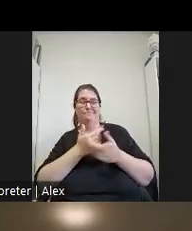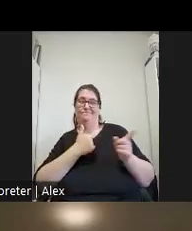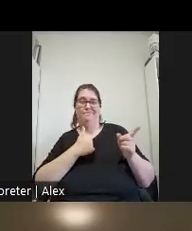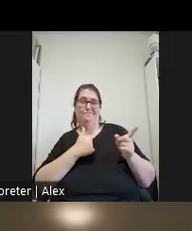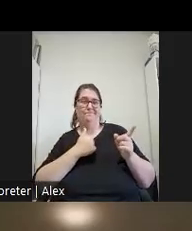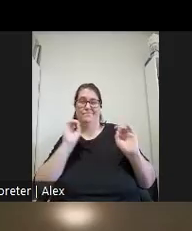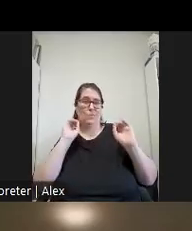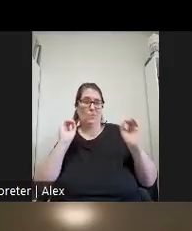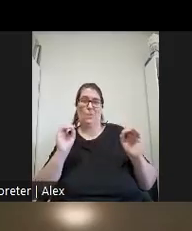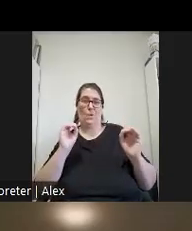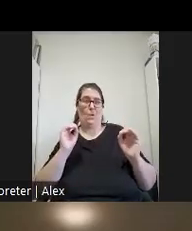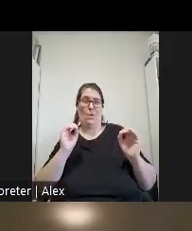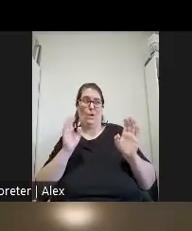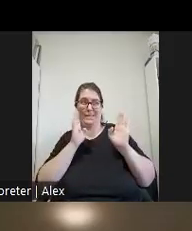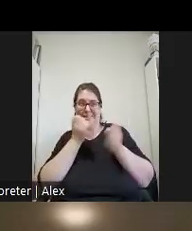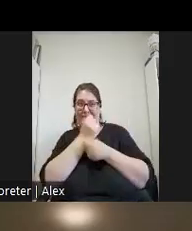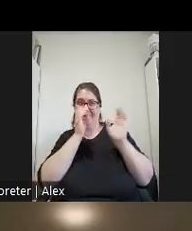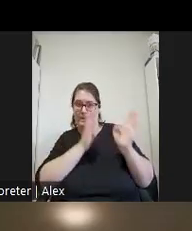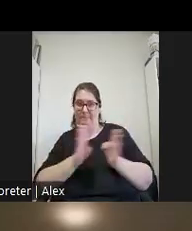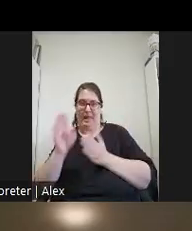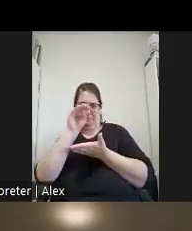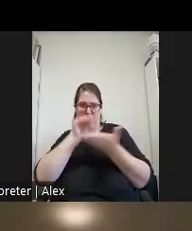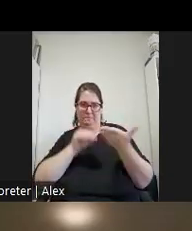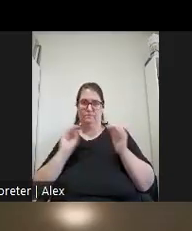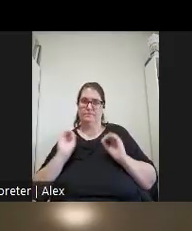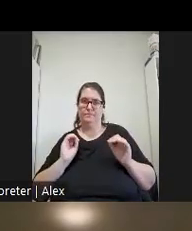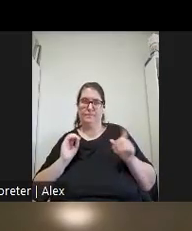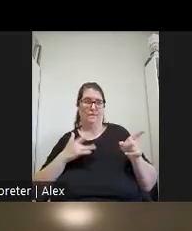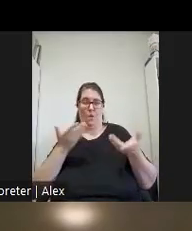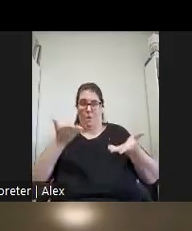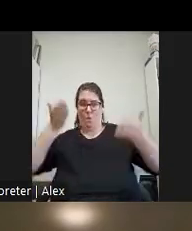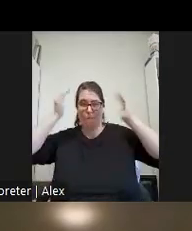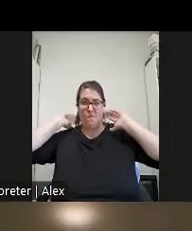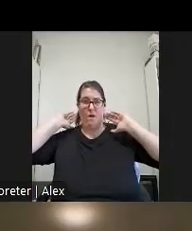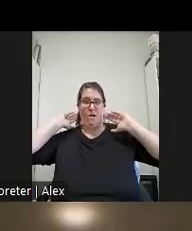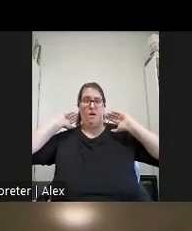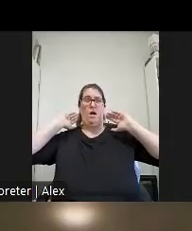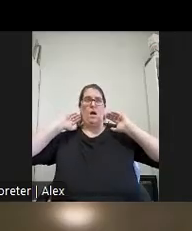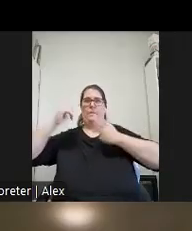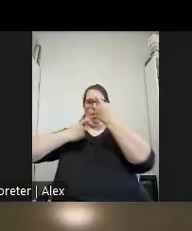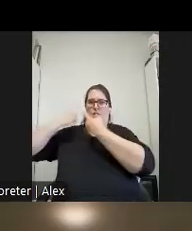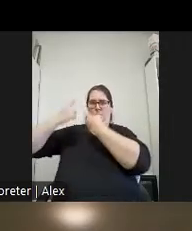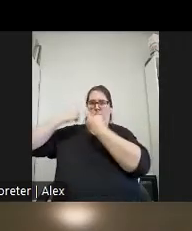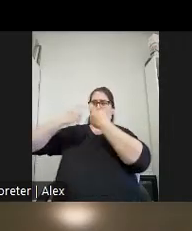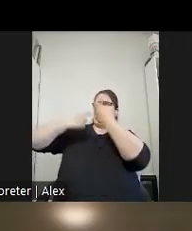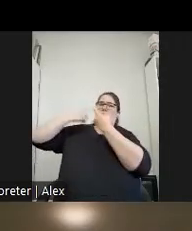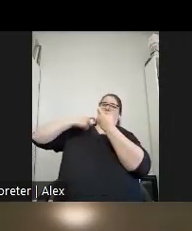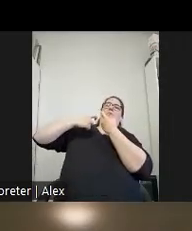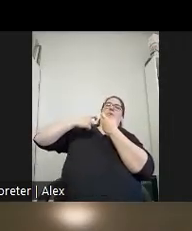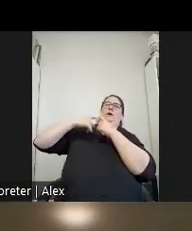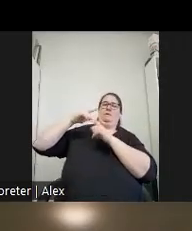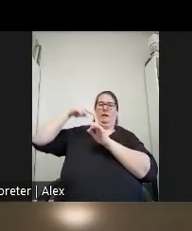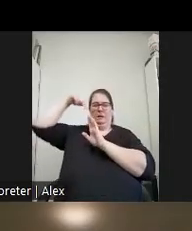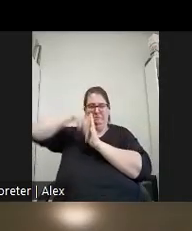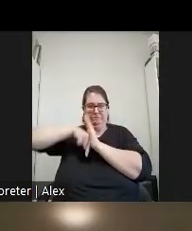any detailed safety plan. They felt overwhelmed by the nature and the sequence of questions, and the questions were too technical most